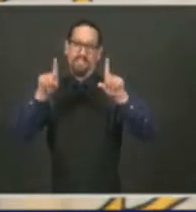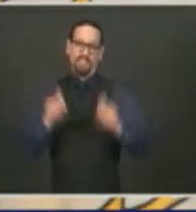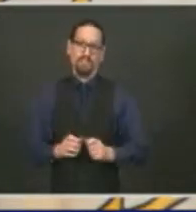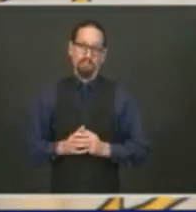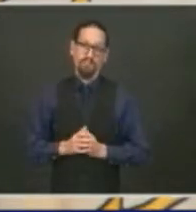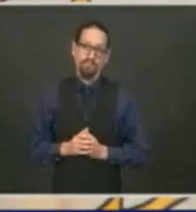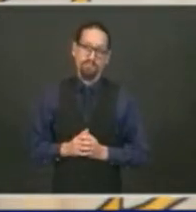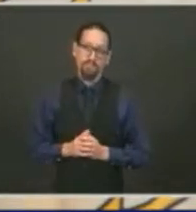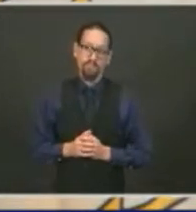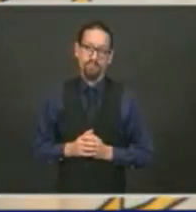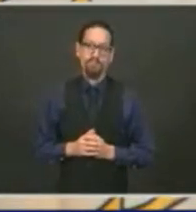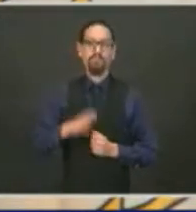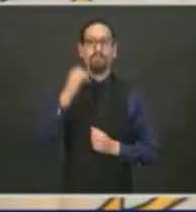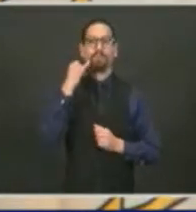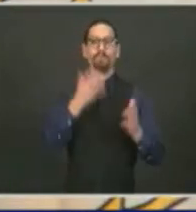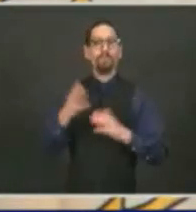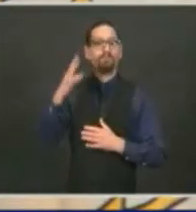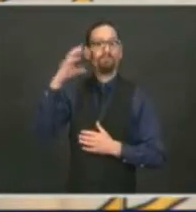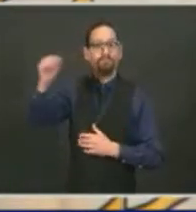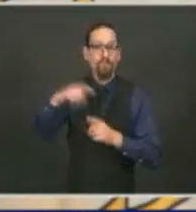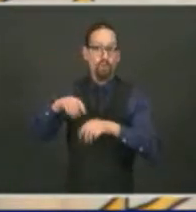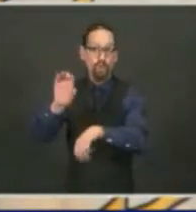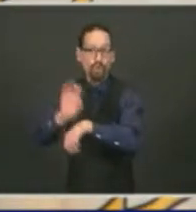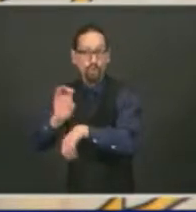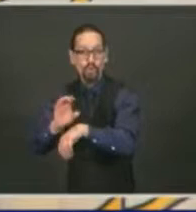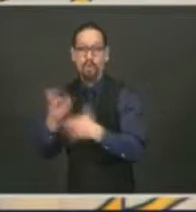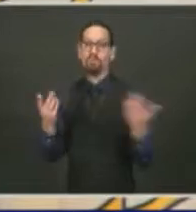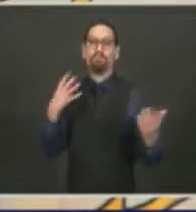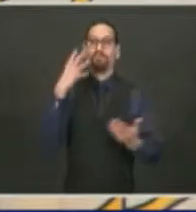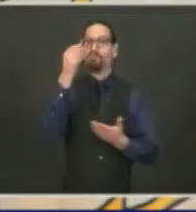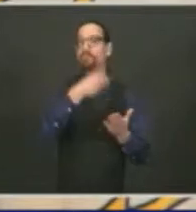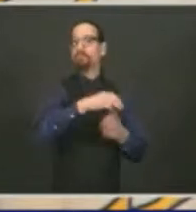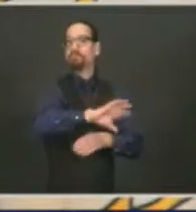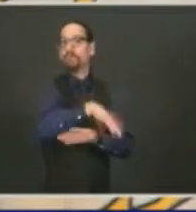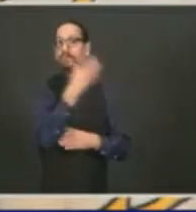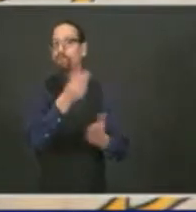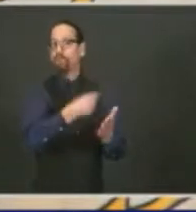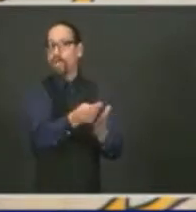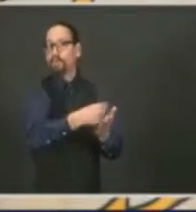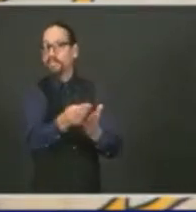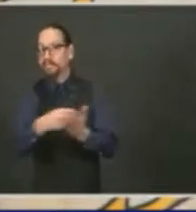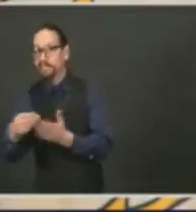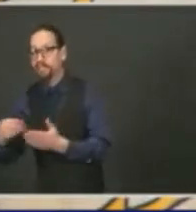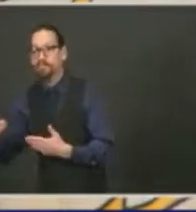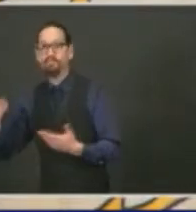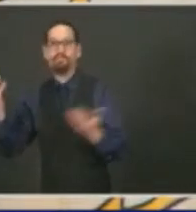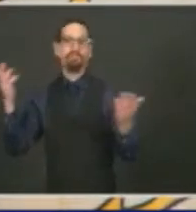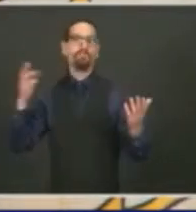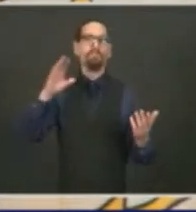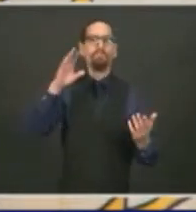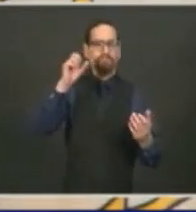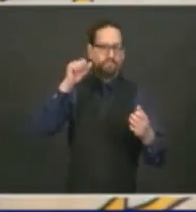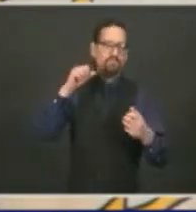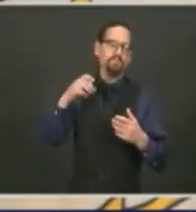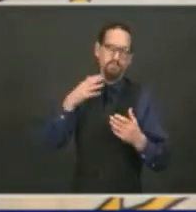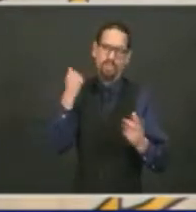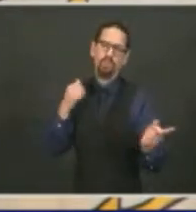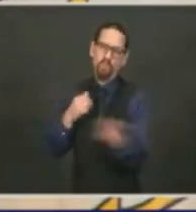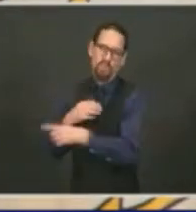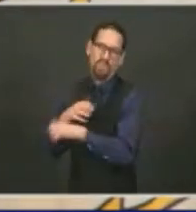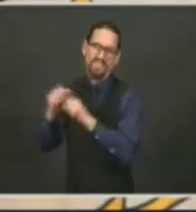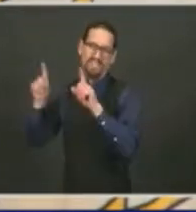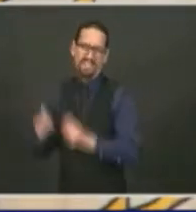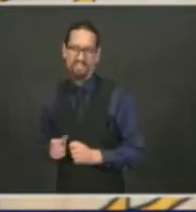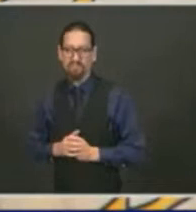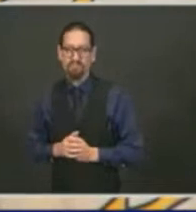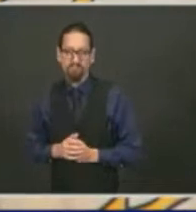go to church, if you're going to do Christmas shopping, hopefully you get the gist. Just go get tested.